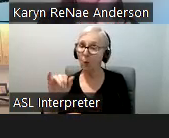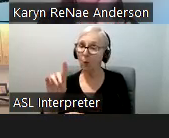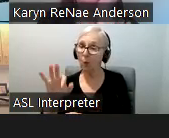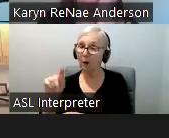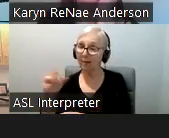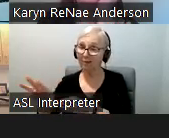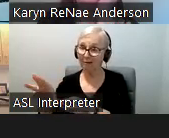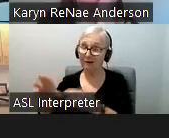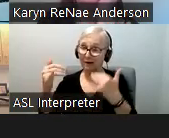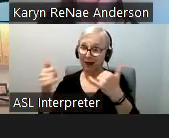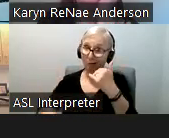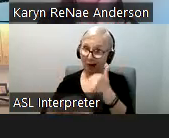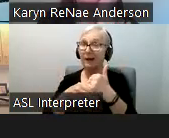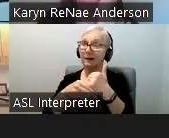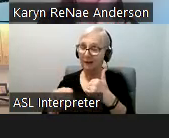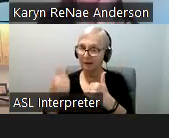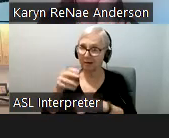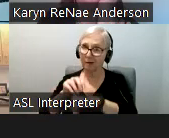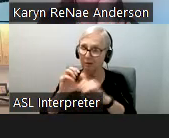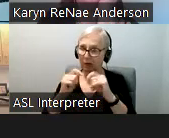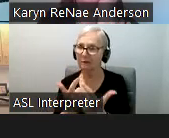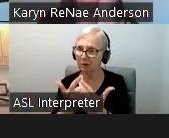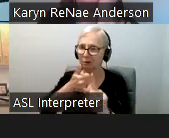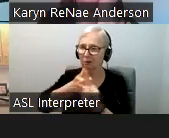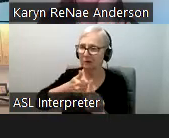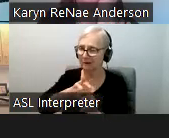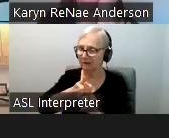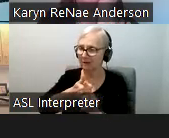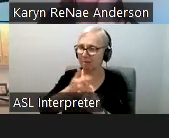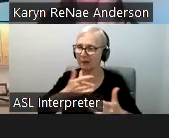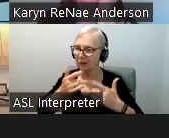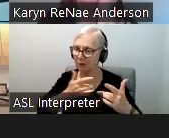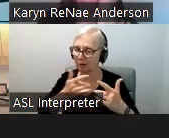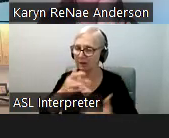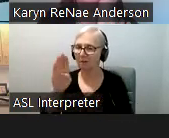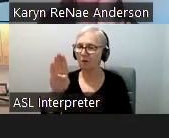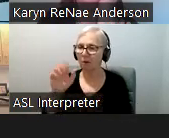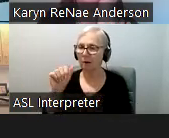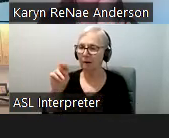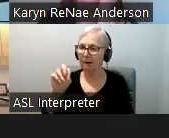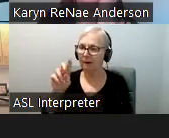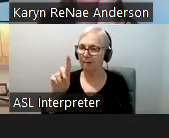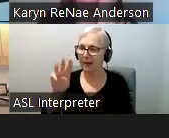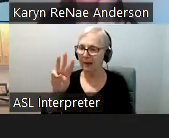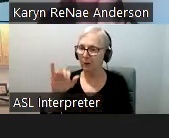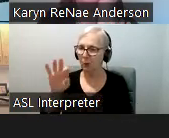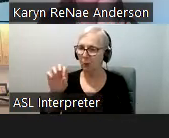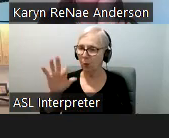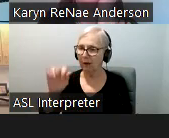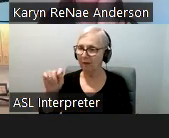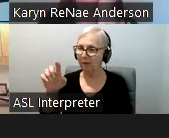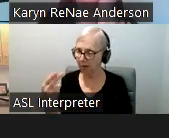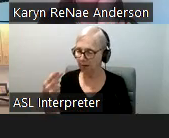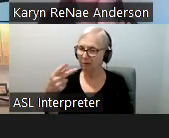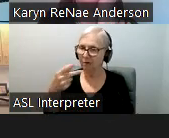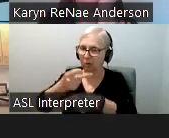adding another council to ourselves. And so my concern is for bandwidth of the BHA to be able to properly care for